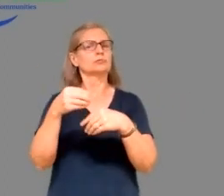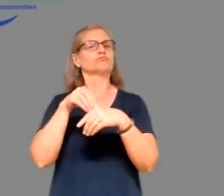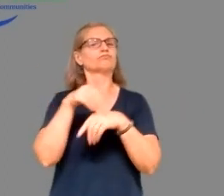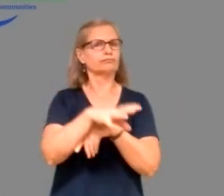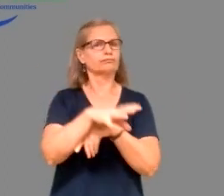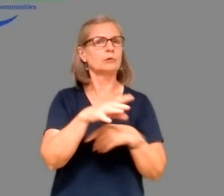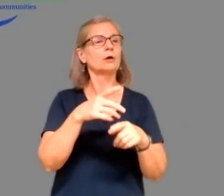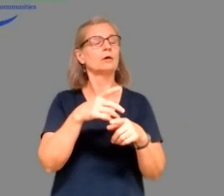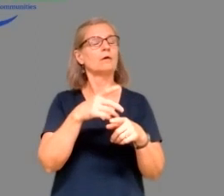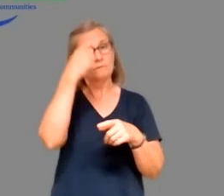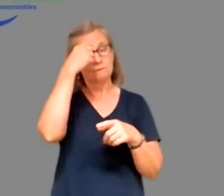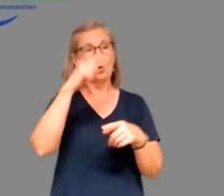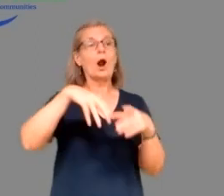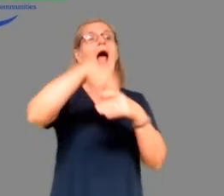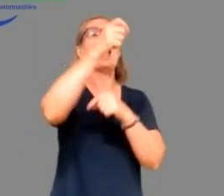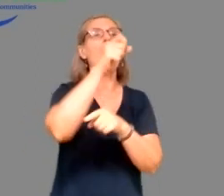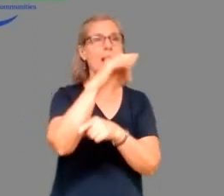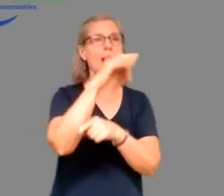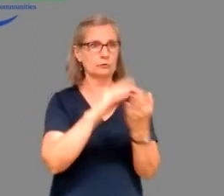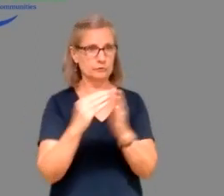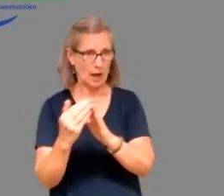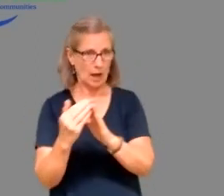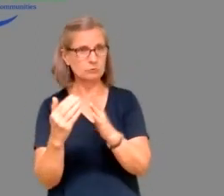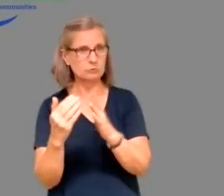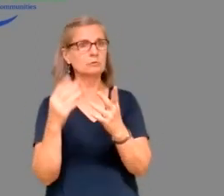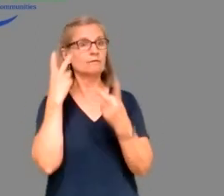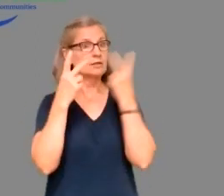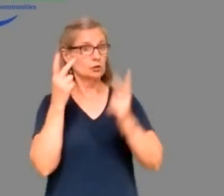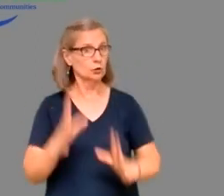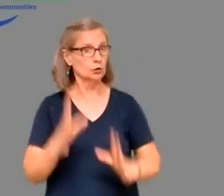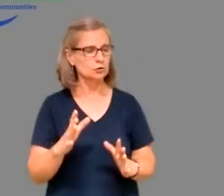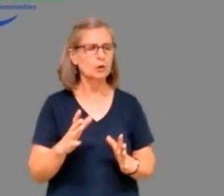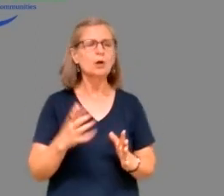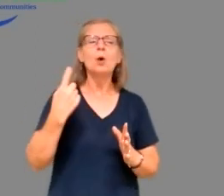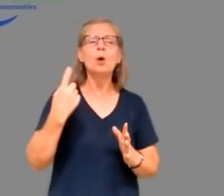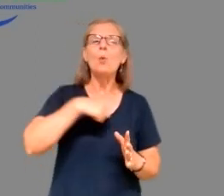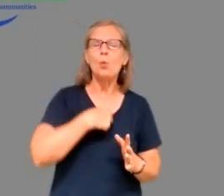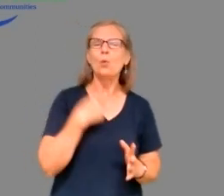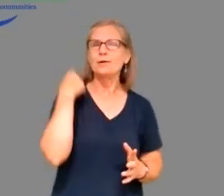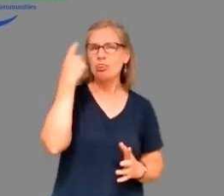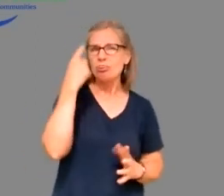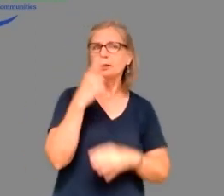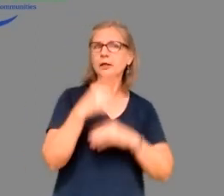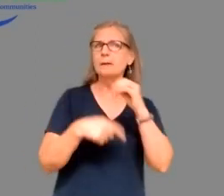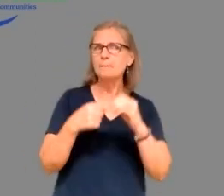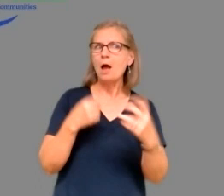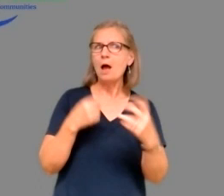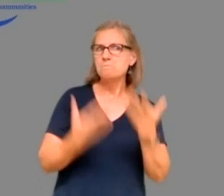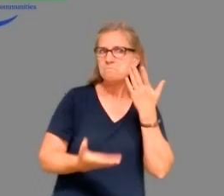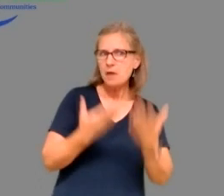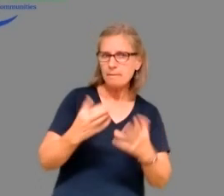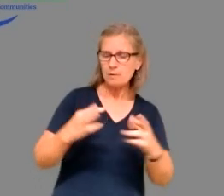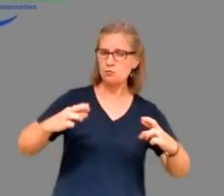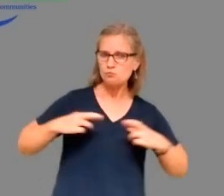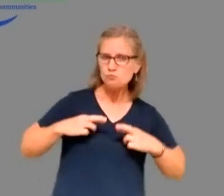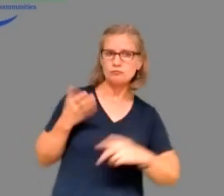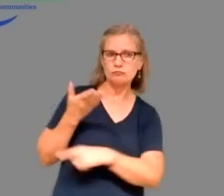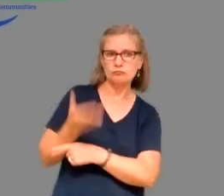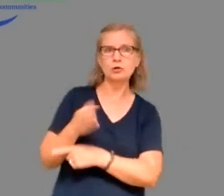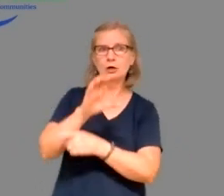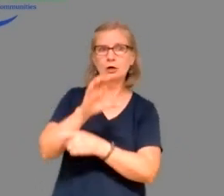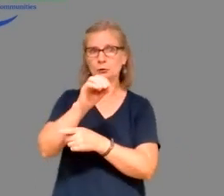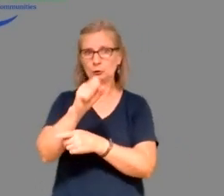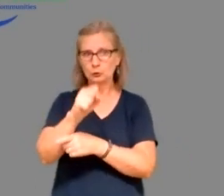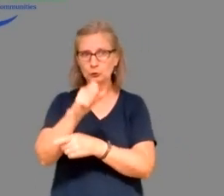chose Coos Bay was to check out the town as a potential for a retirement home, but more importantly, to see some of